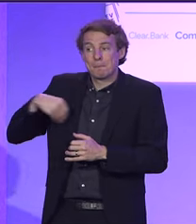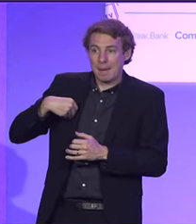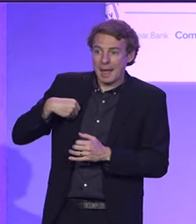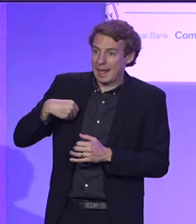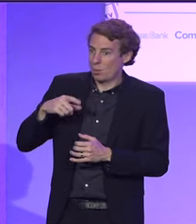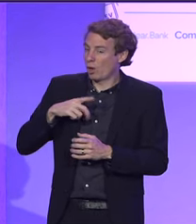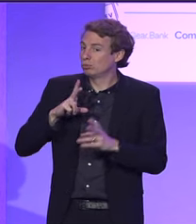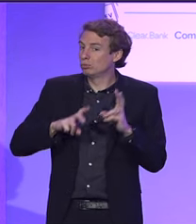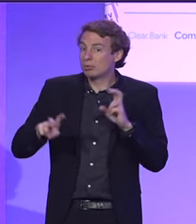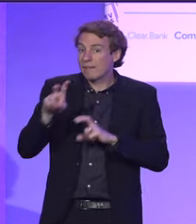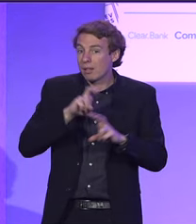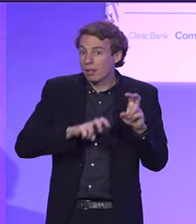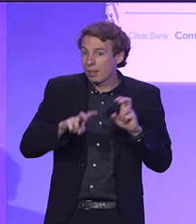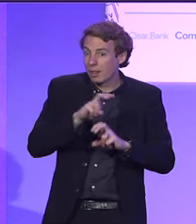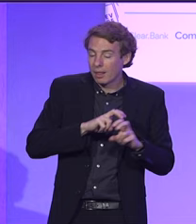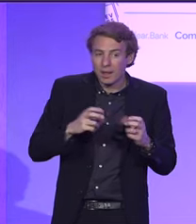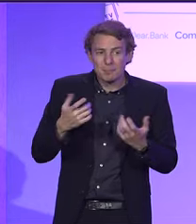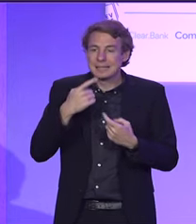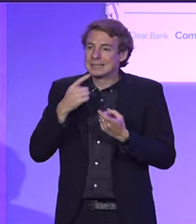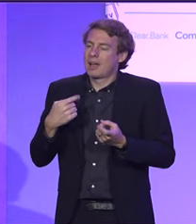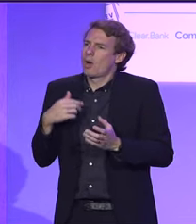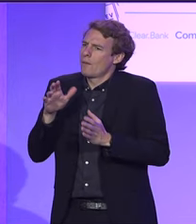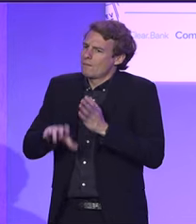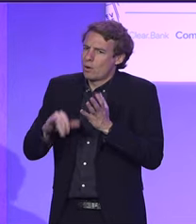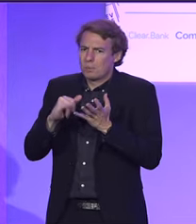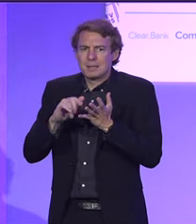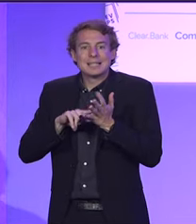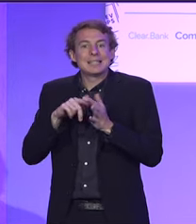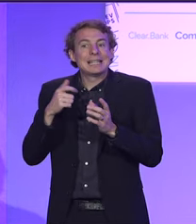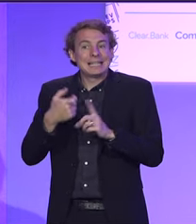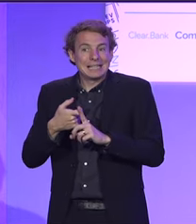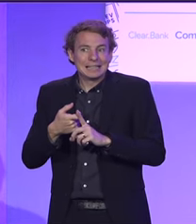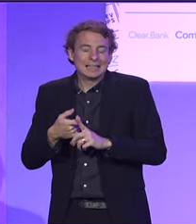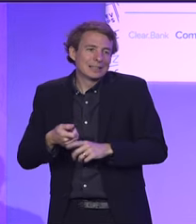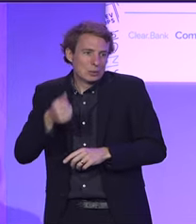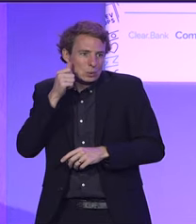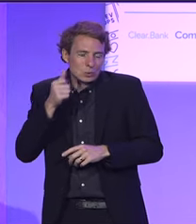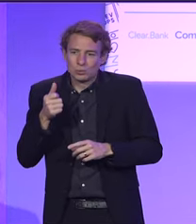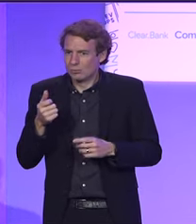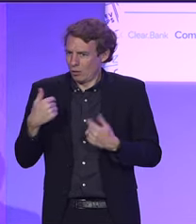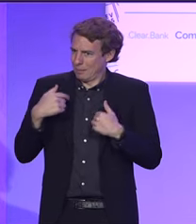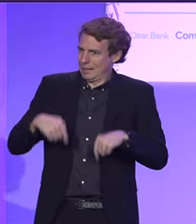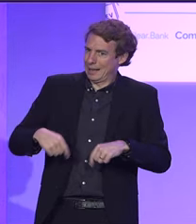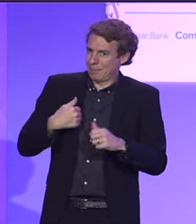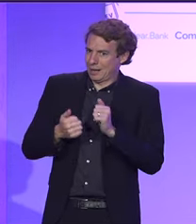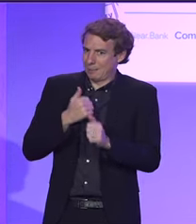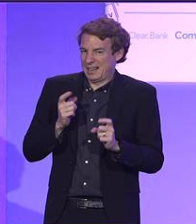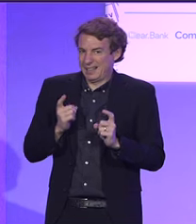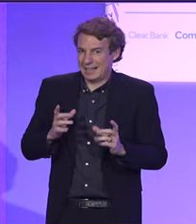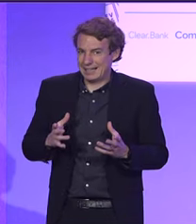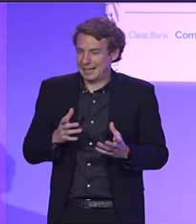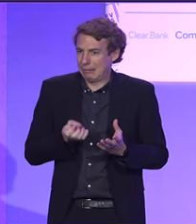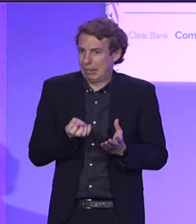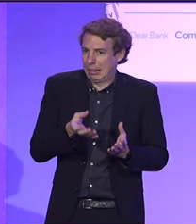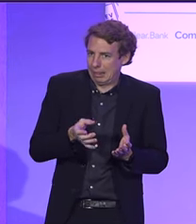there. I did it today. I mentioned I was from Sneak, stand for approval. You've now heard the name Sneak. We have a booth downstairs. Come say hi. But there are other